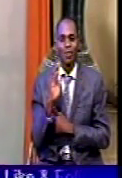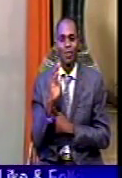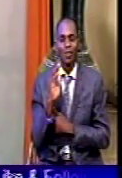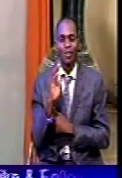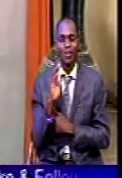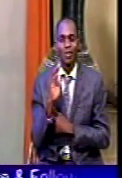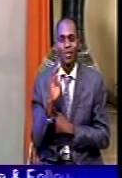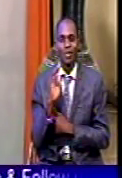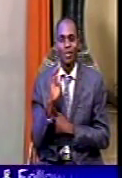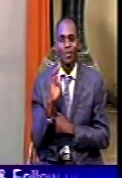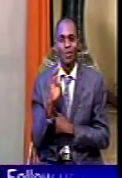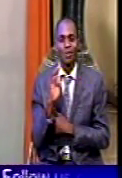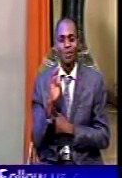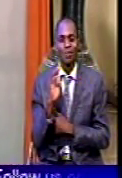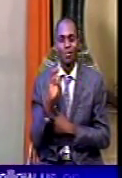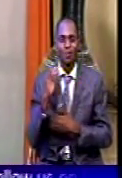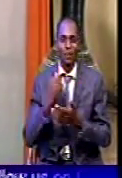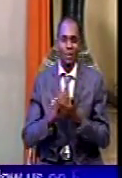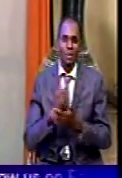Praise the Lord!